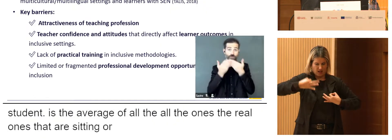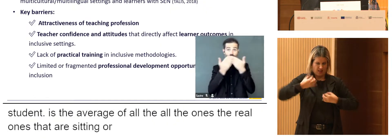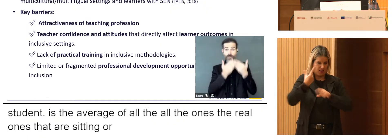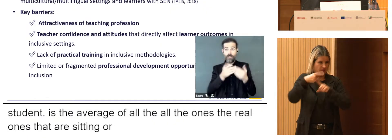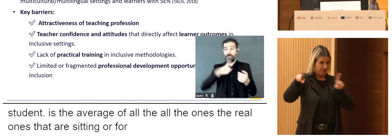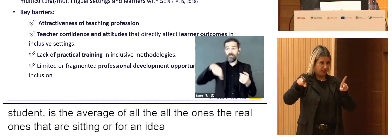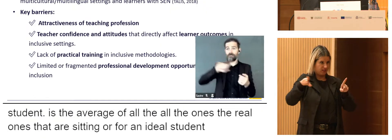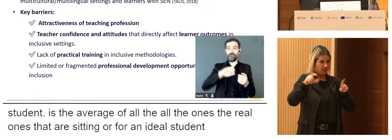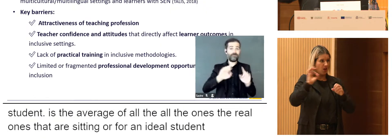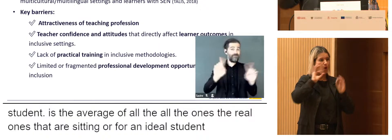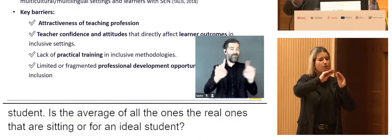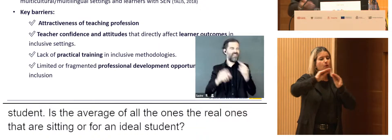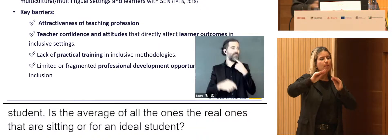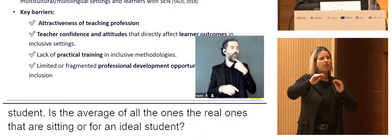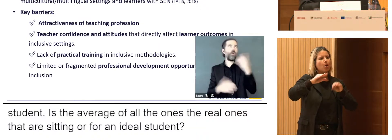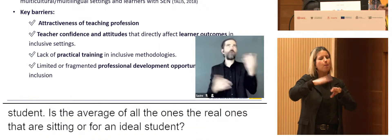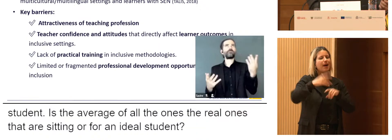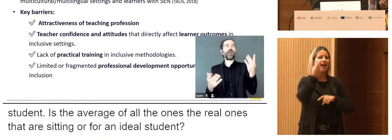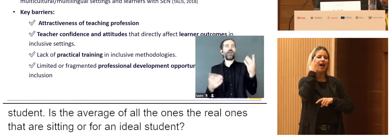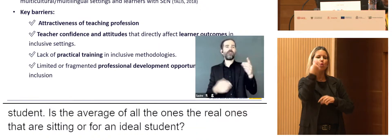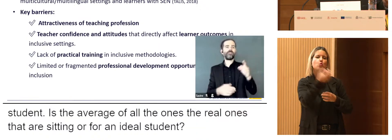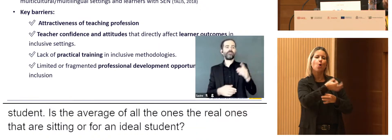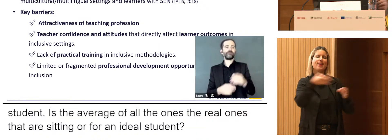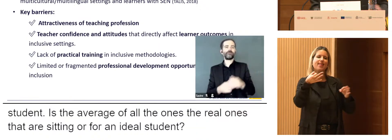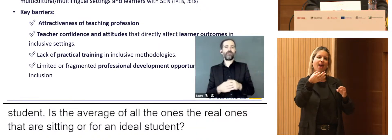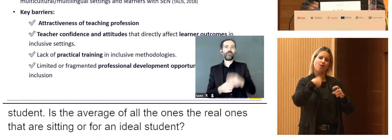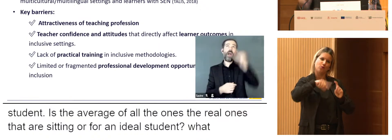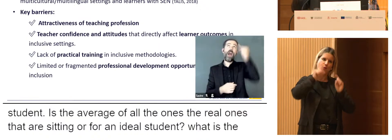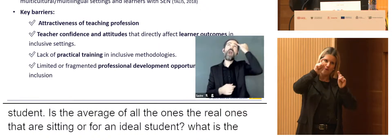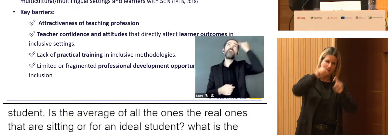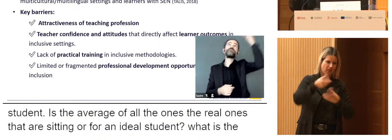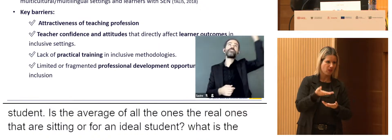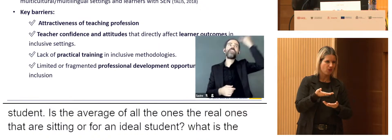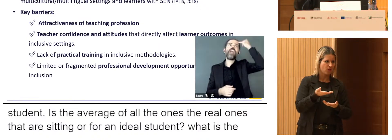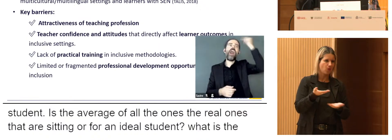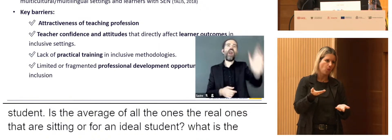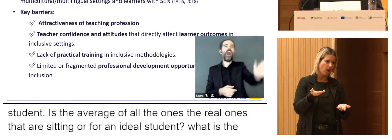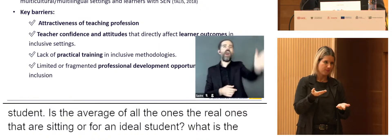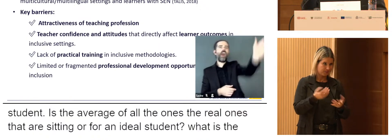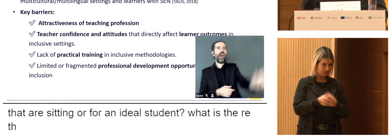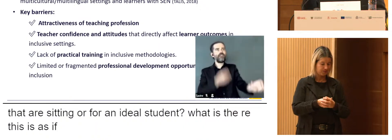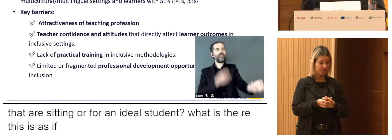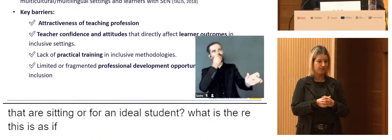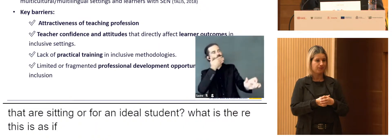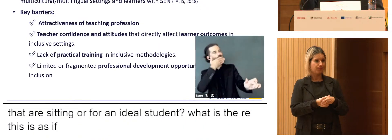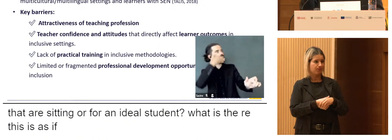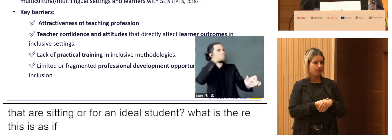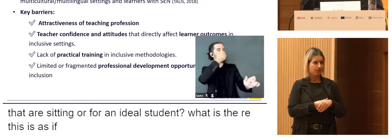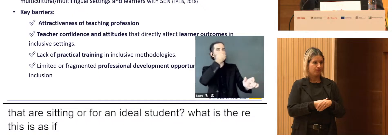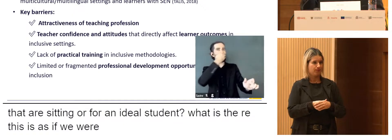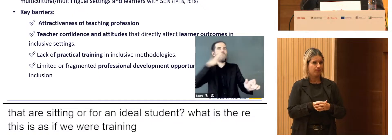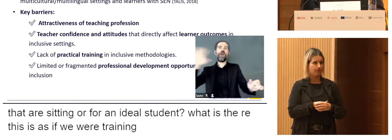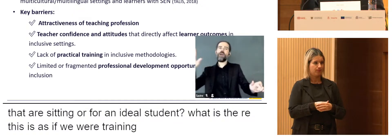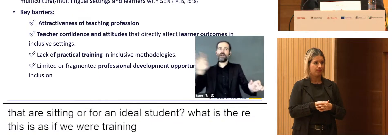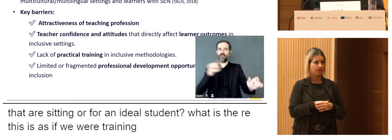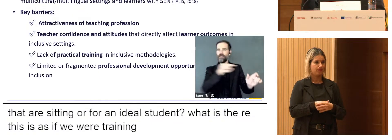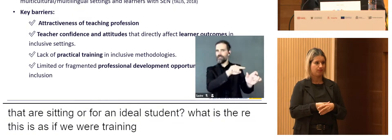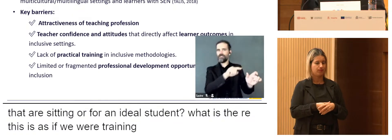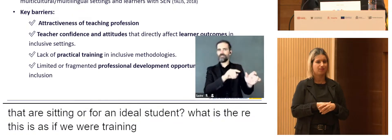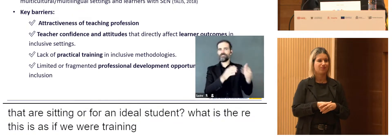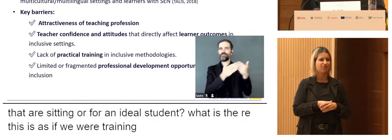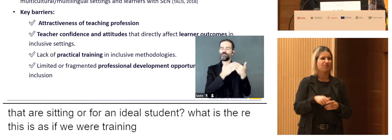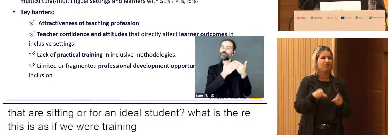student. What is this is as if we were training medical